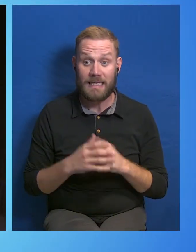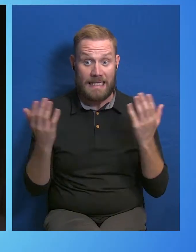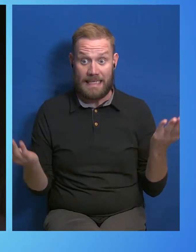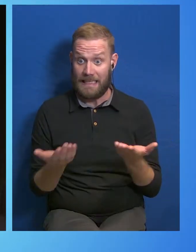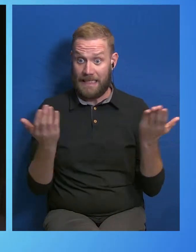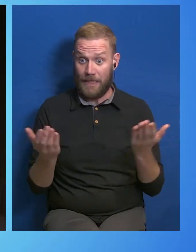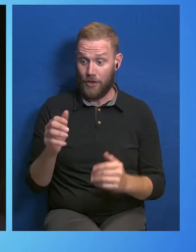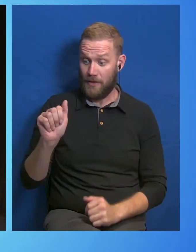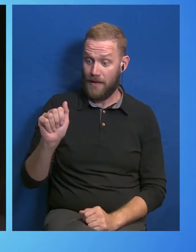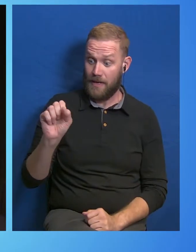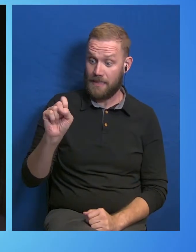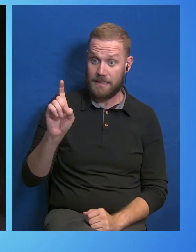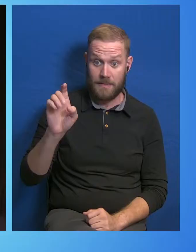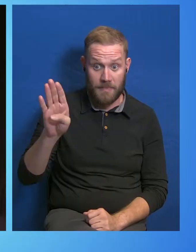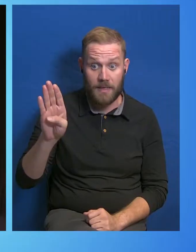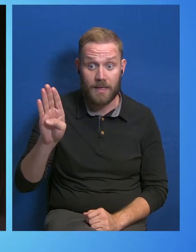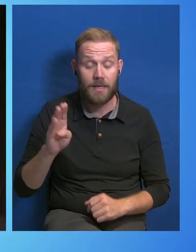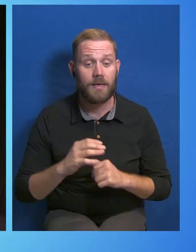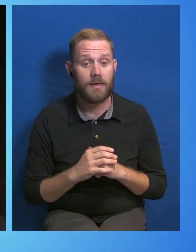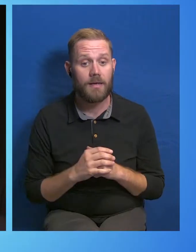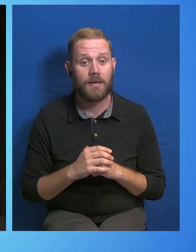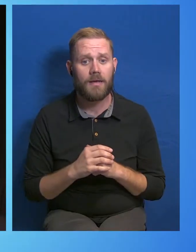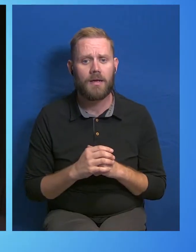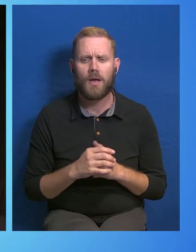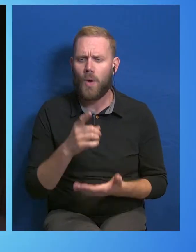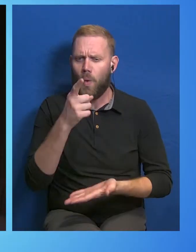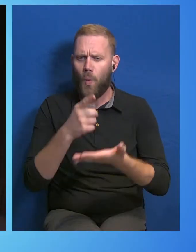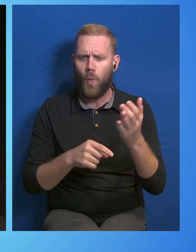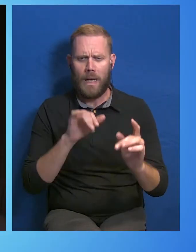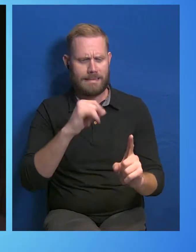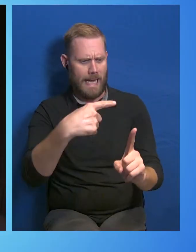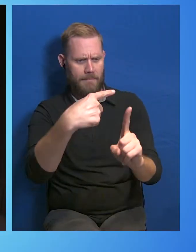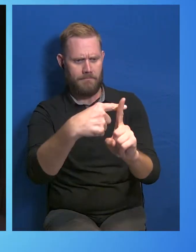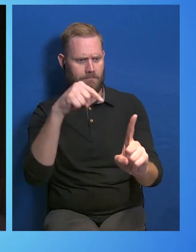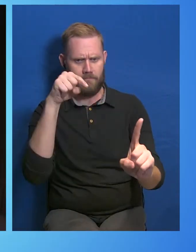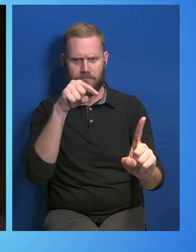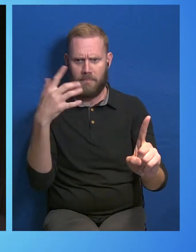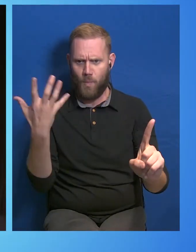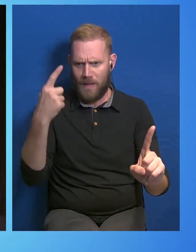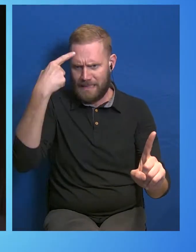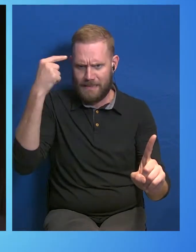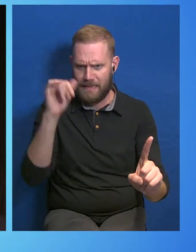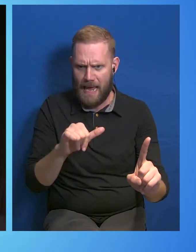For us at ASDB, what is that bullseye?